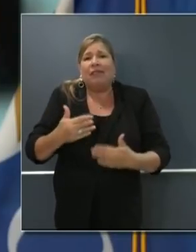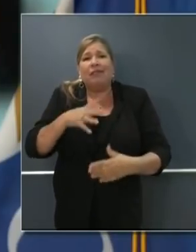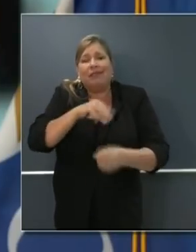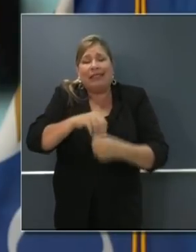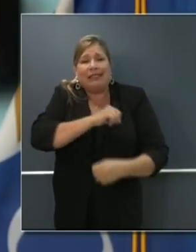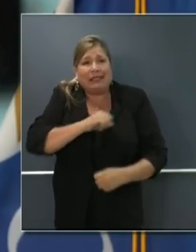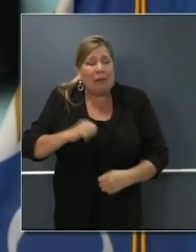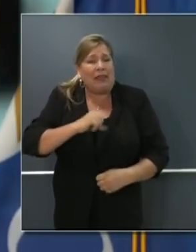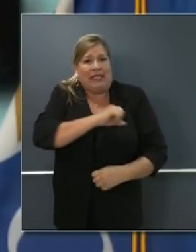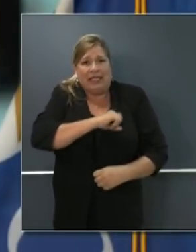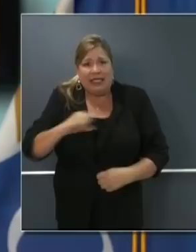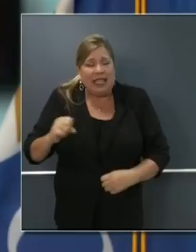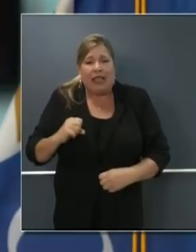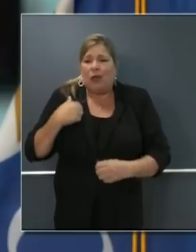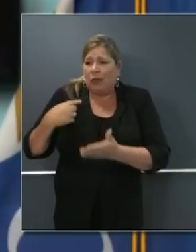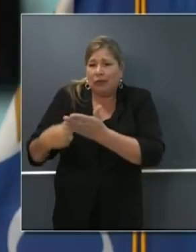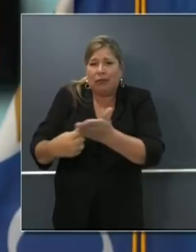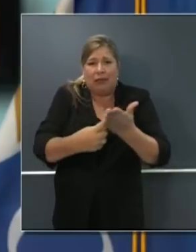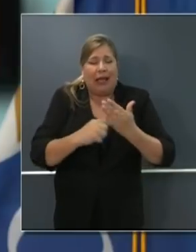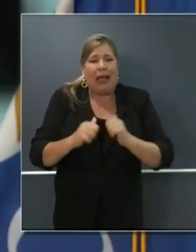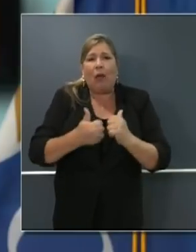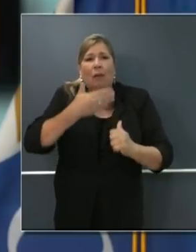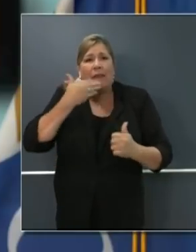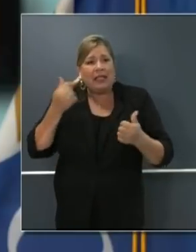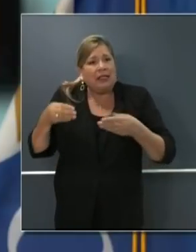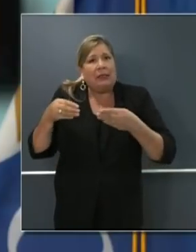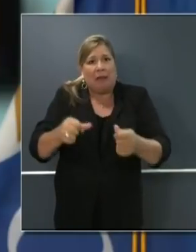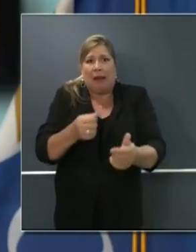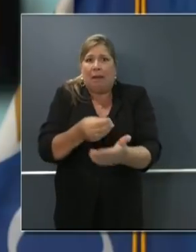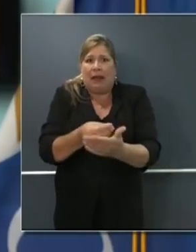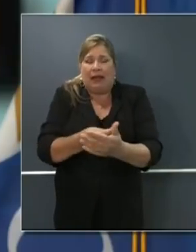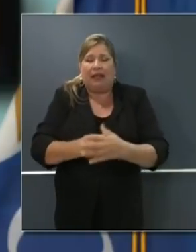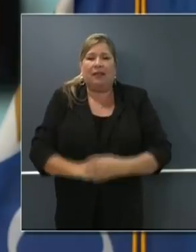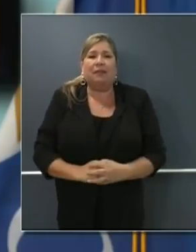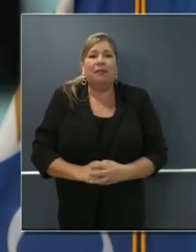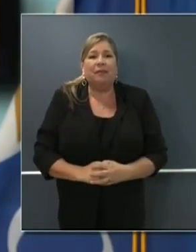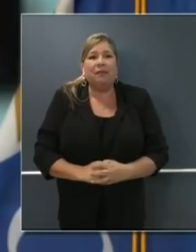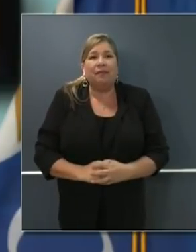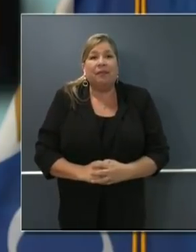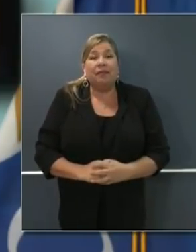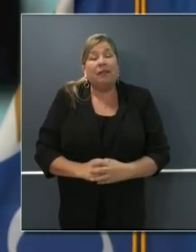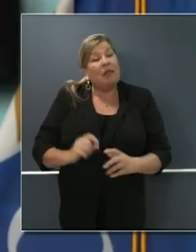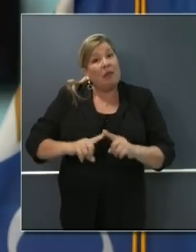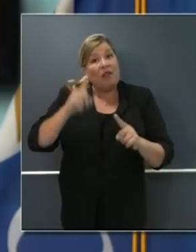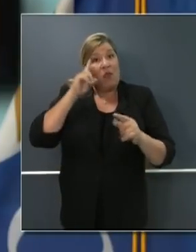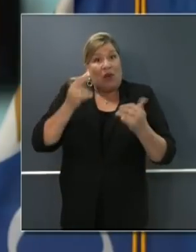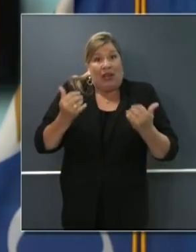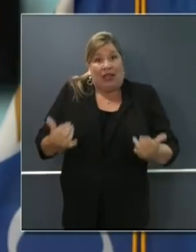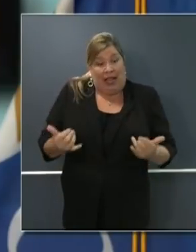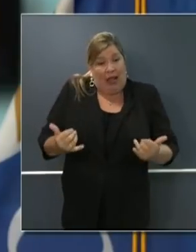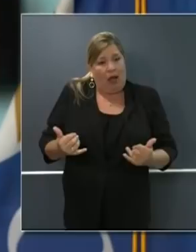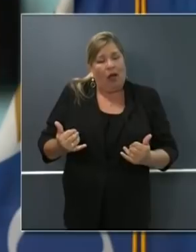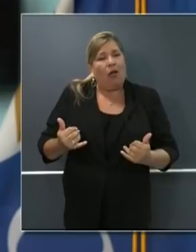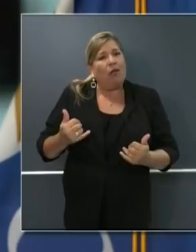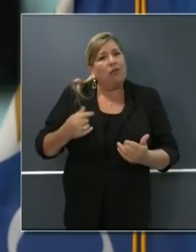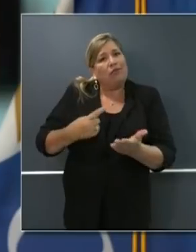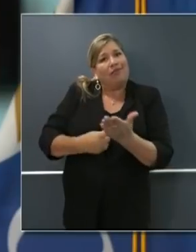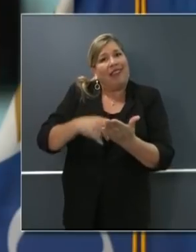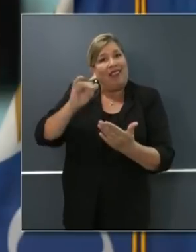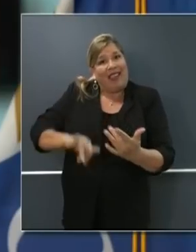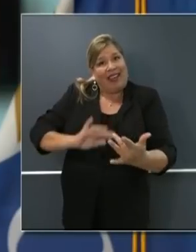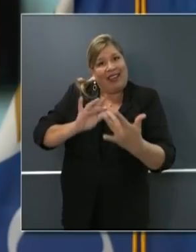those dollars in real time as well. But in the interim, this portal is profoundly important. This